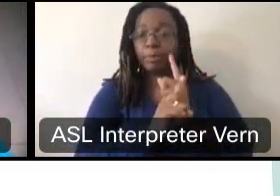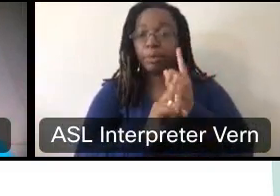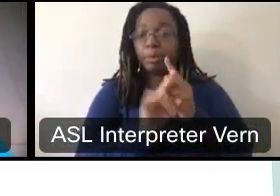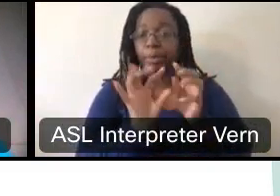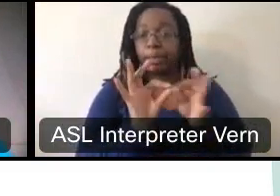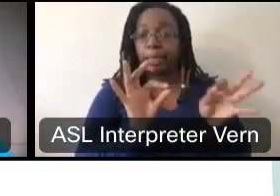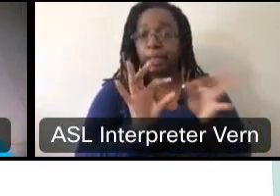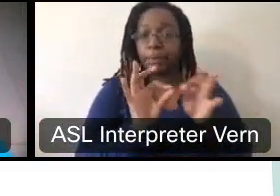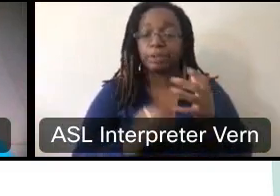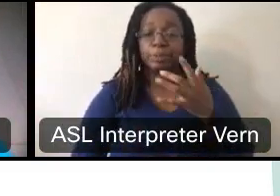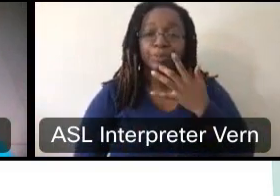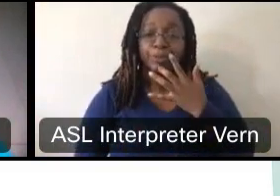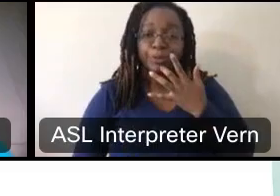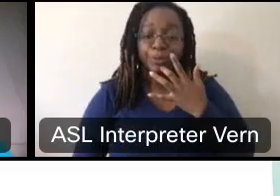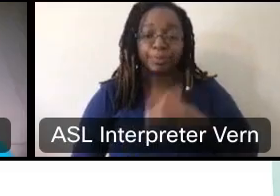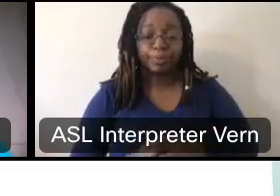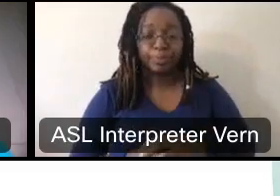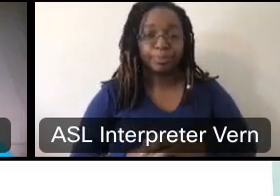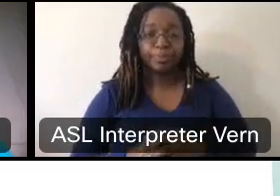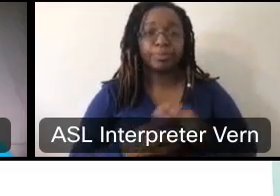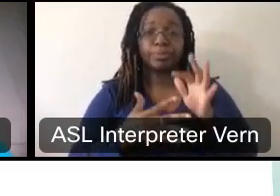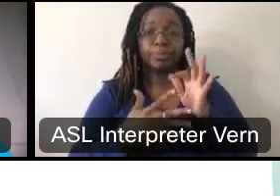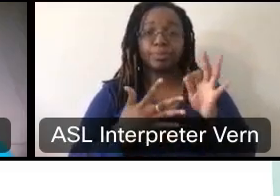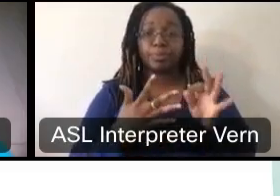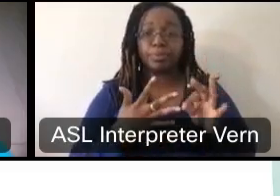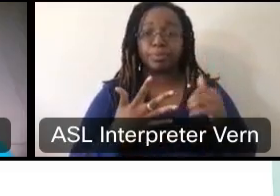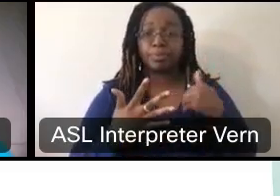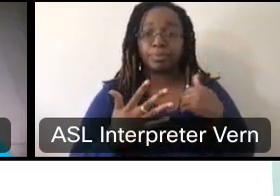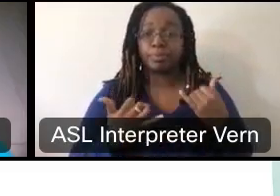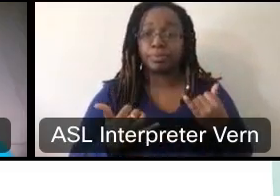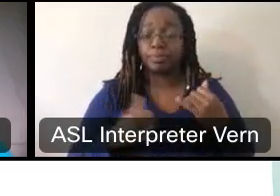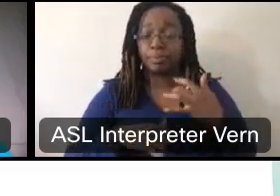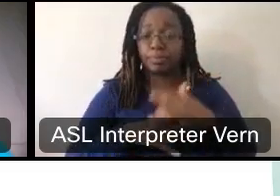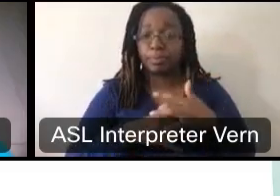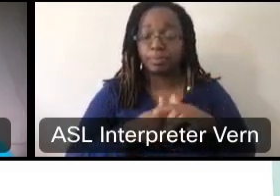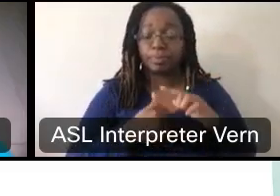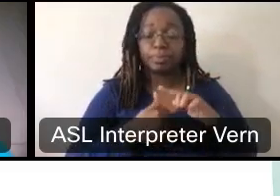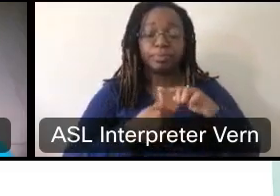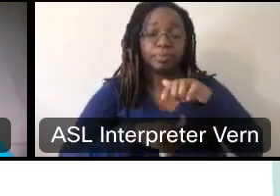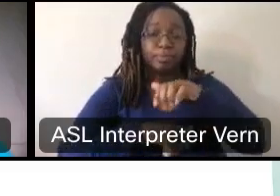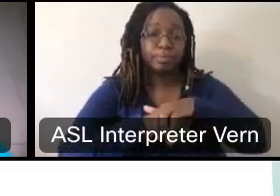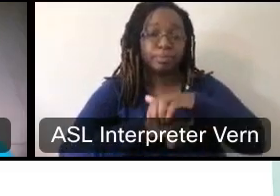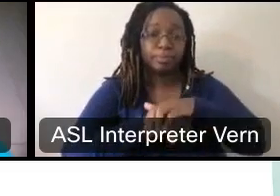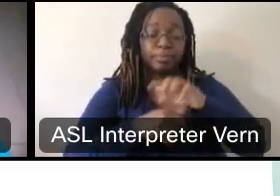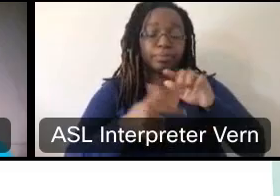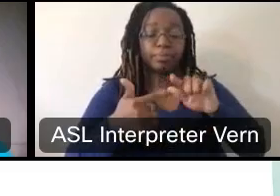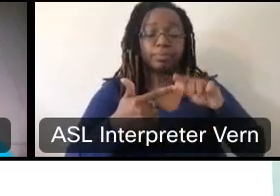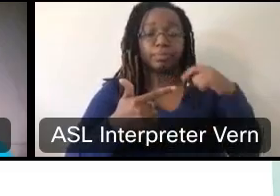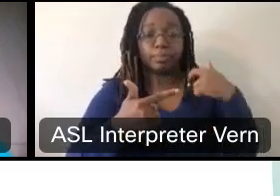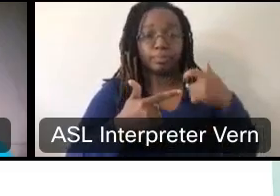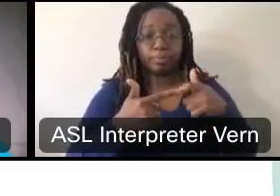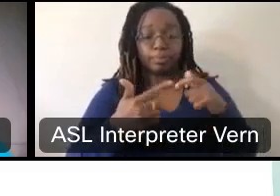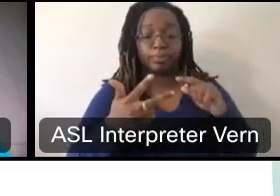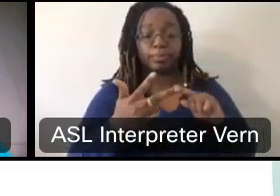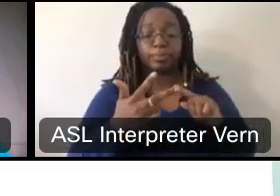The options available for this session are English, Spanish, or original audio,